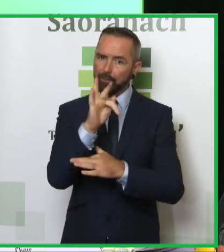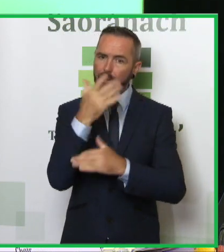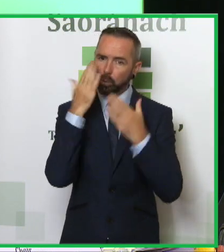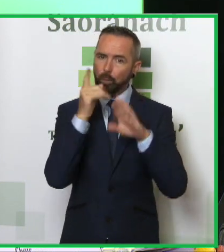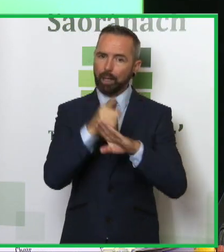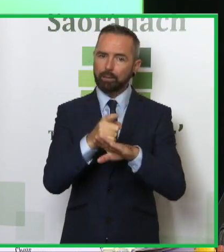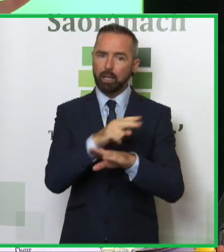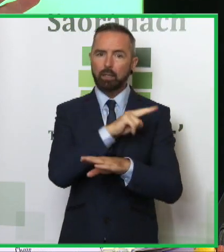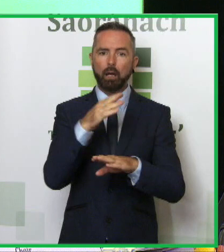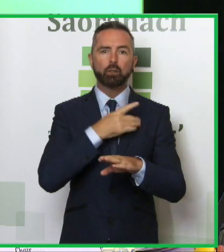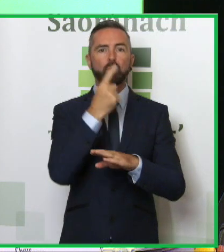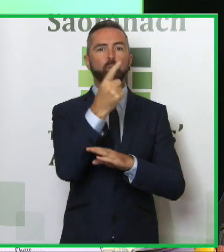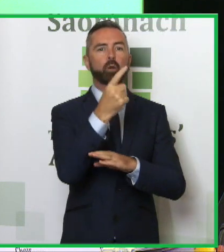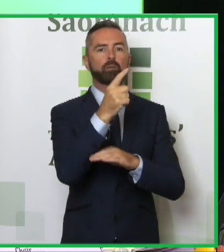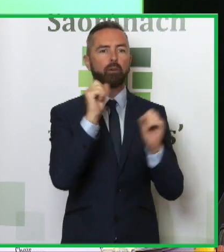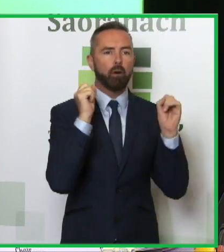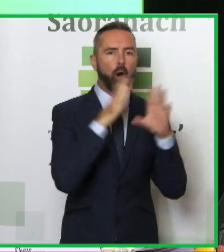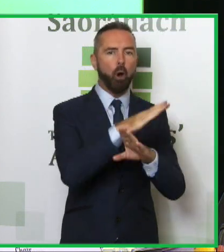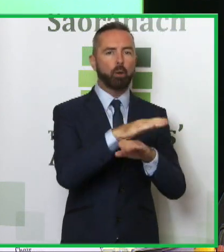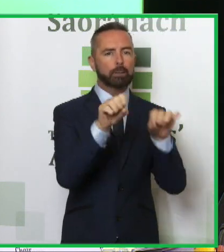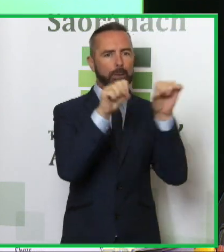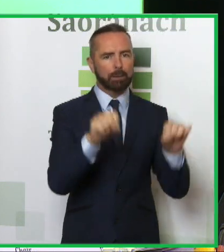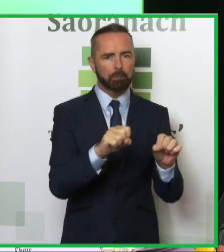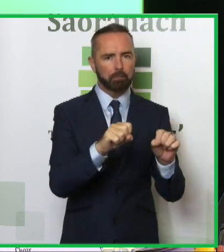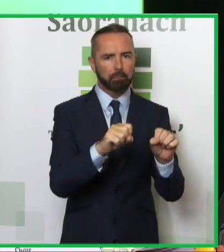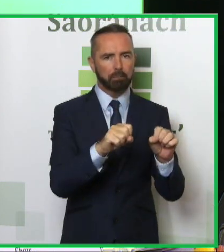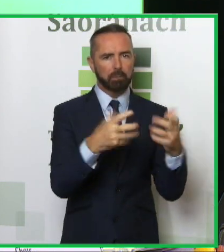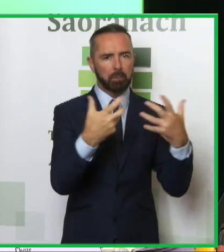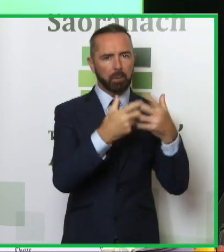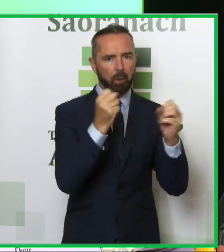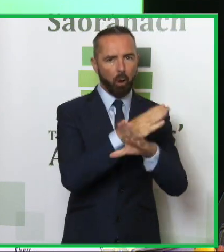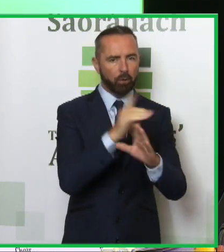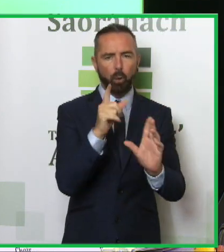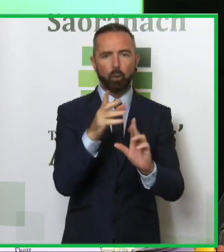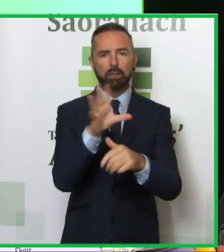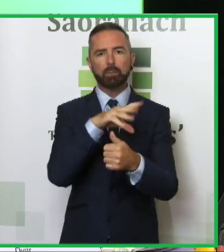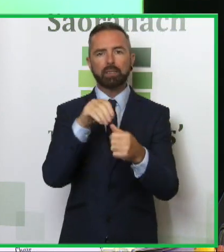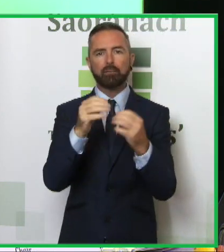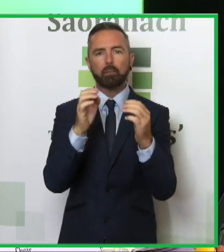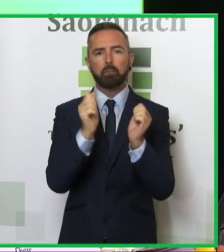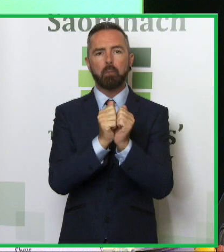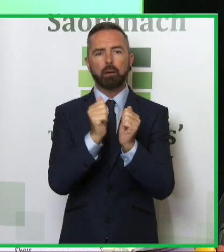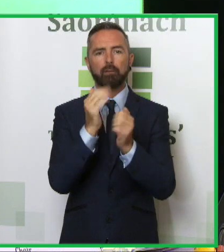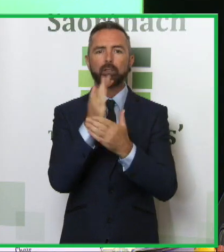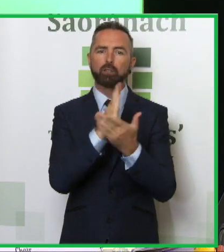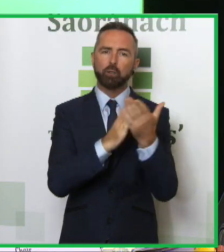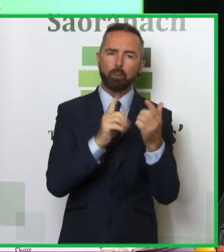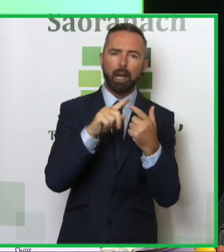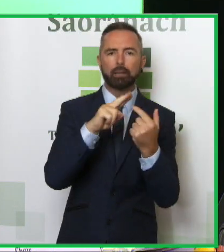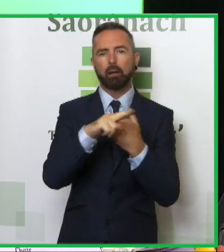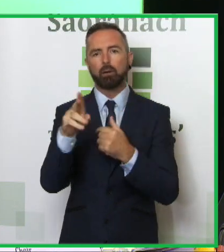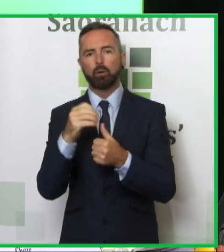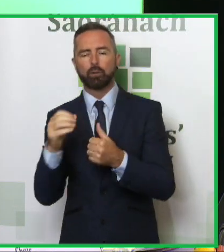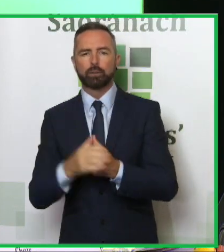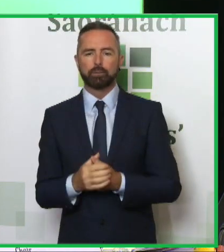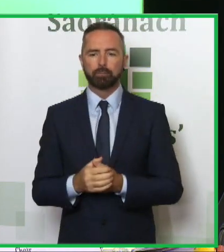demonstrated. Not one universal model for all, but a particular model for some and others. So we're going to move into a little bit of a